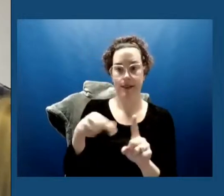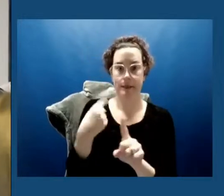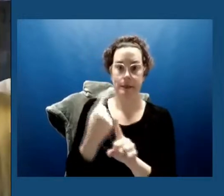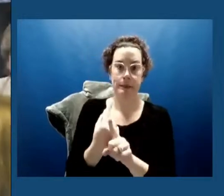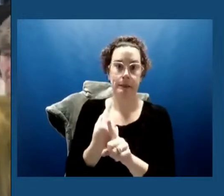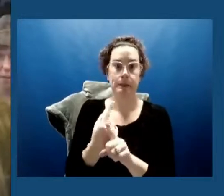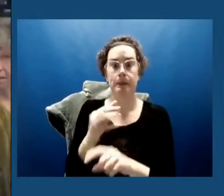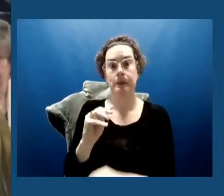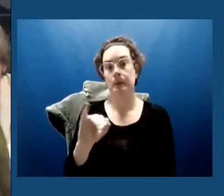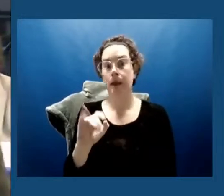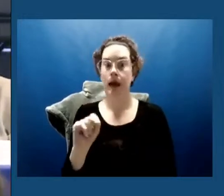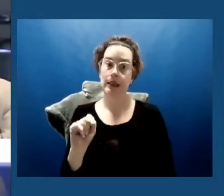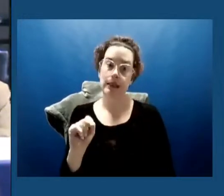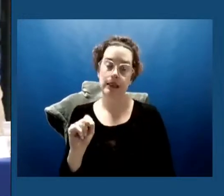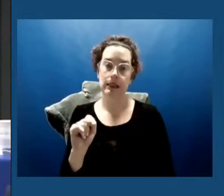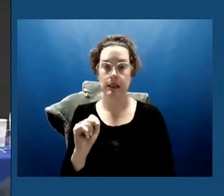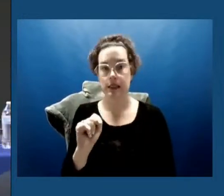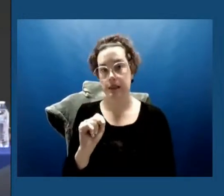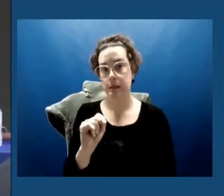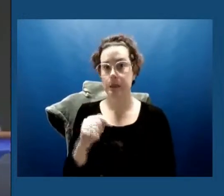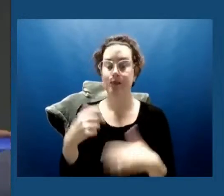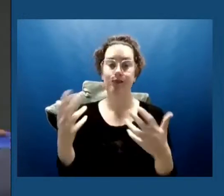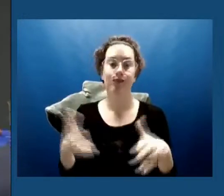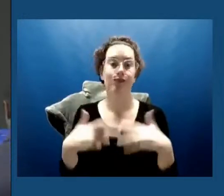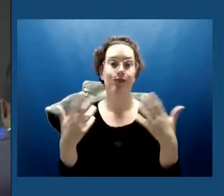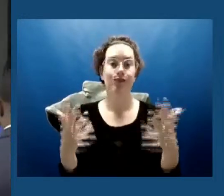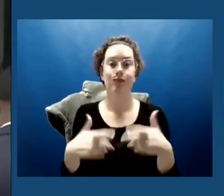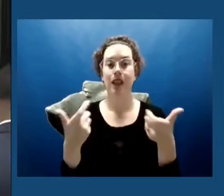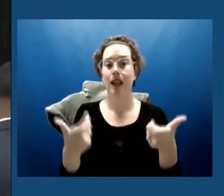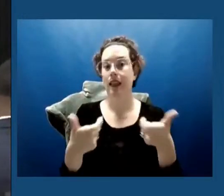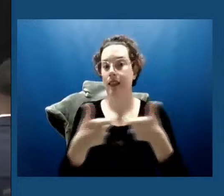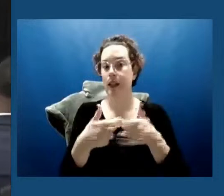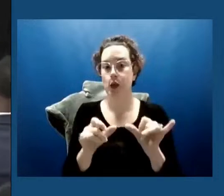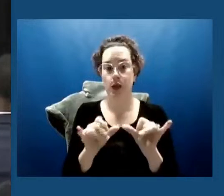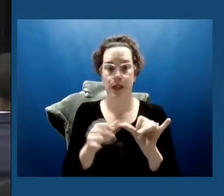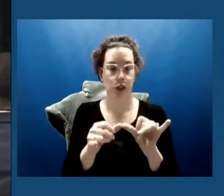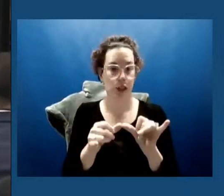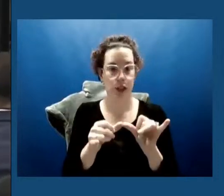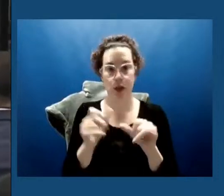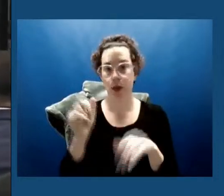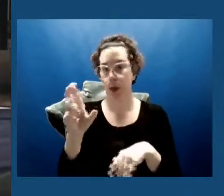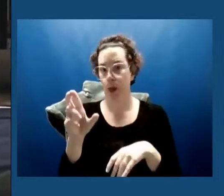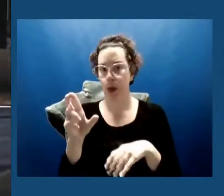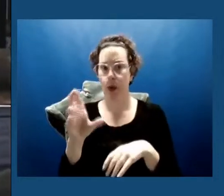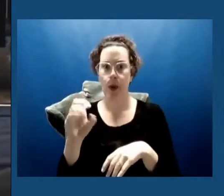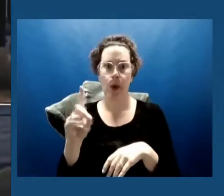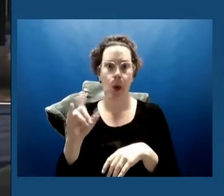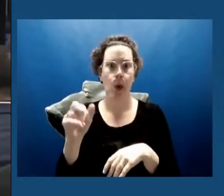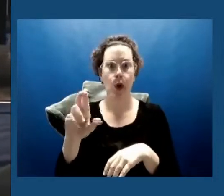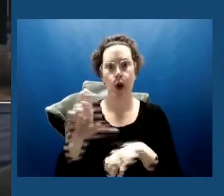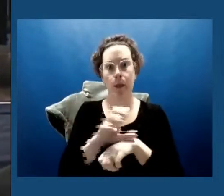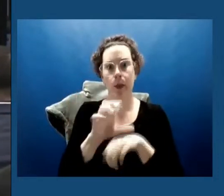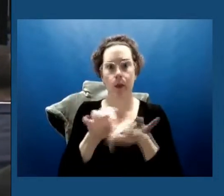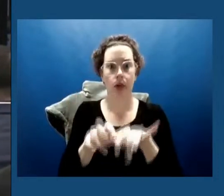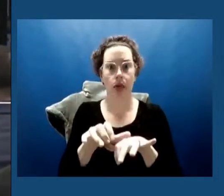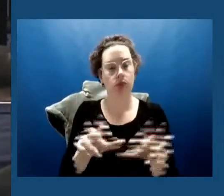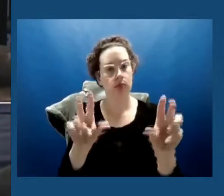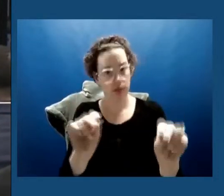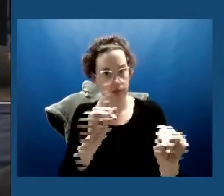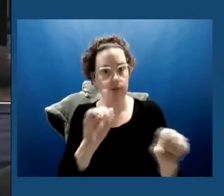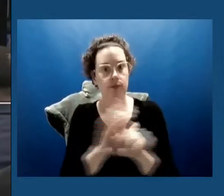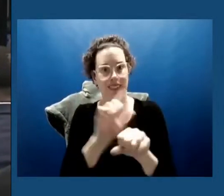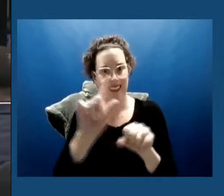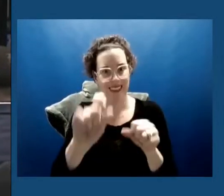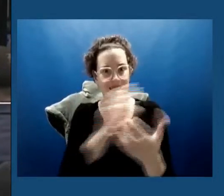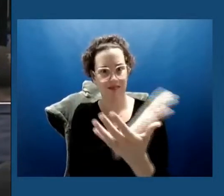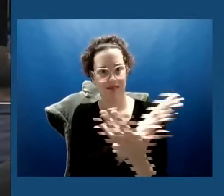MIT electrical engineers or coders. we need everything else, and they're good jobs,